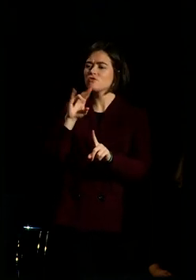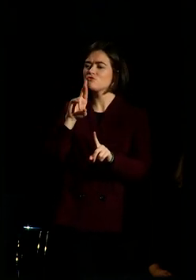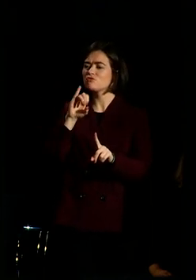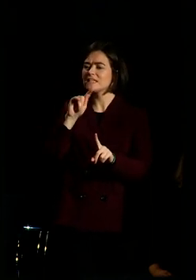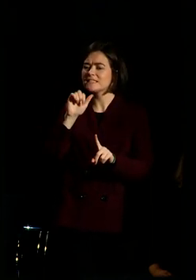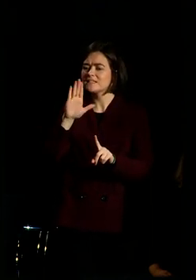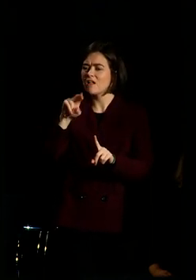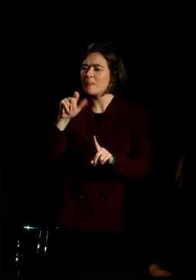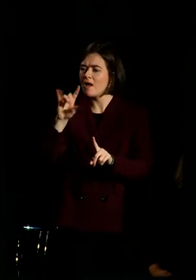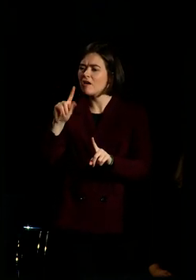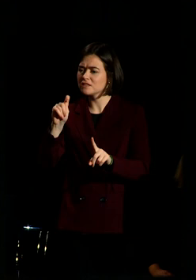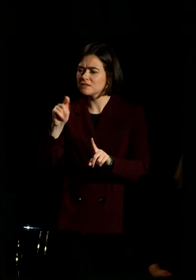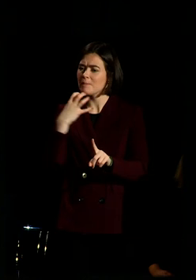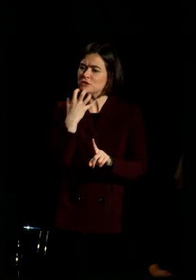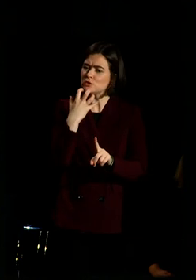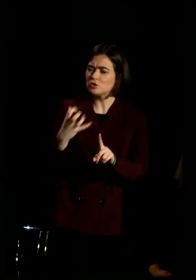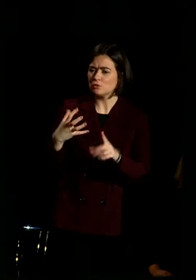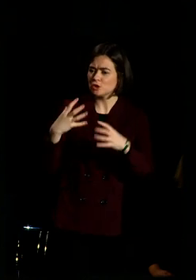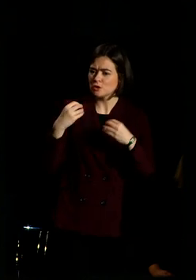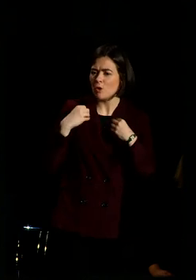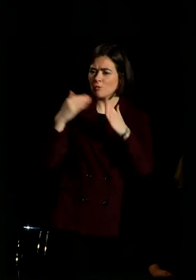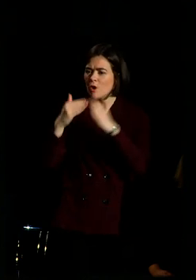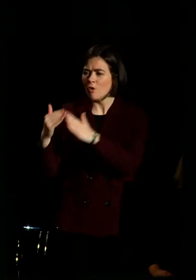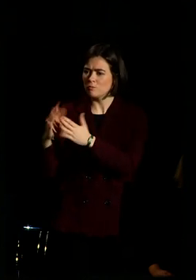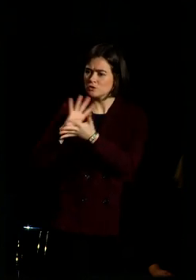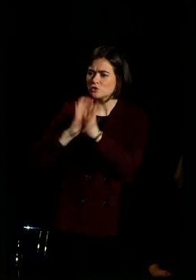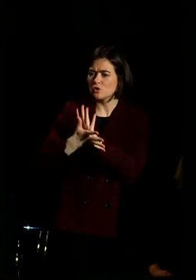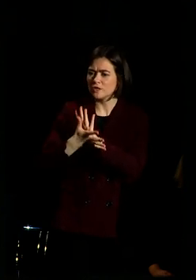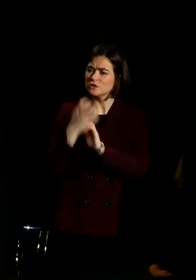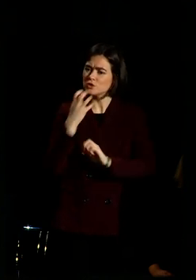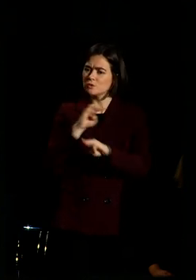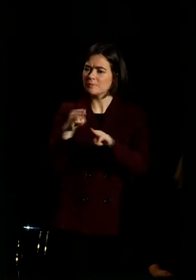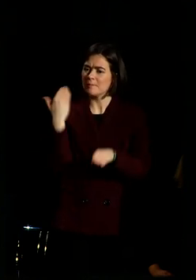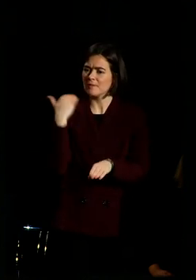destroyed, synagogues burned, and Jewish people murdered.